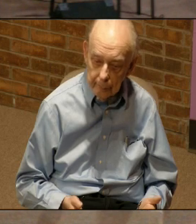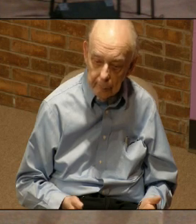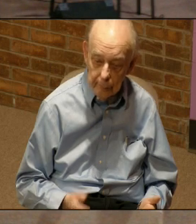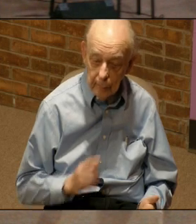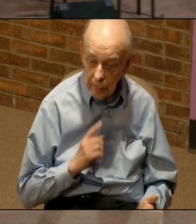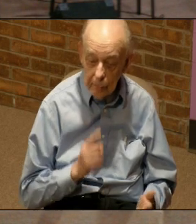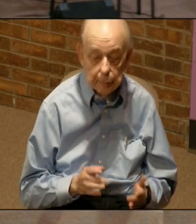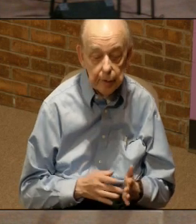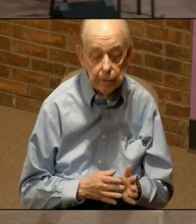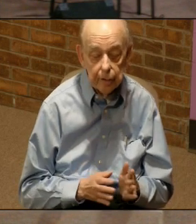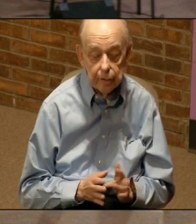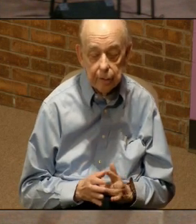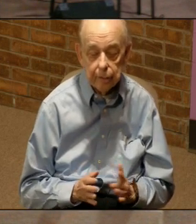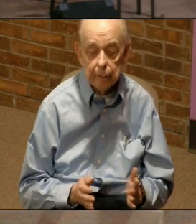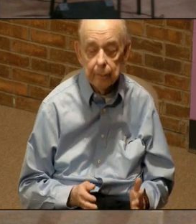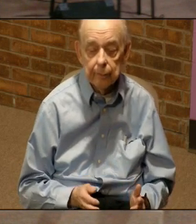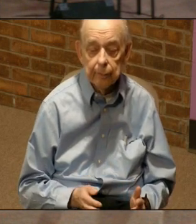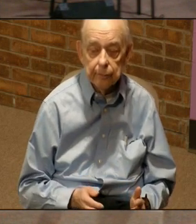Jesus.